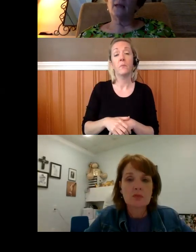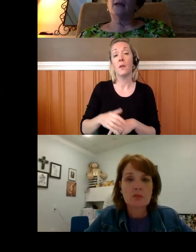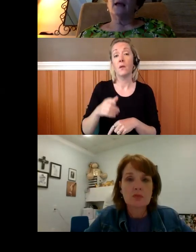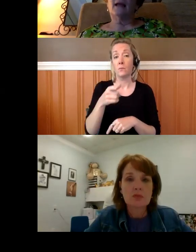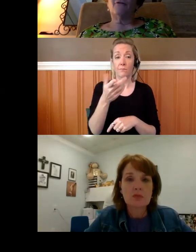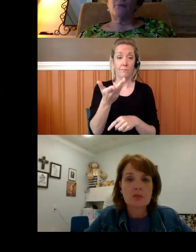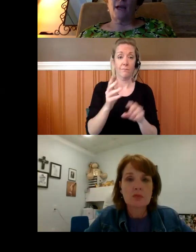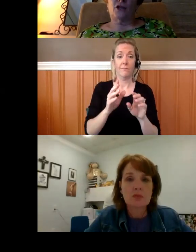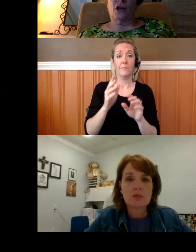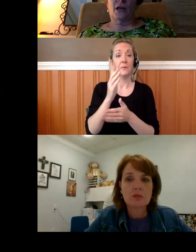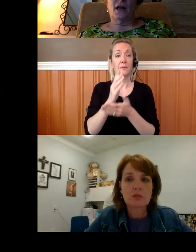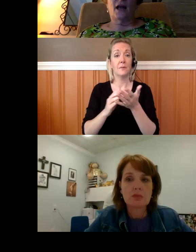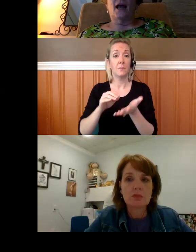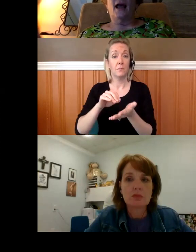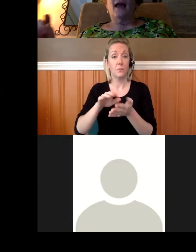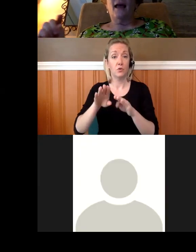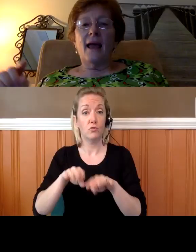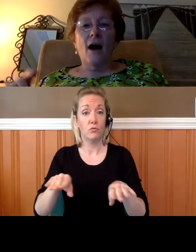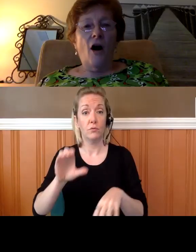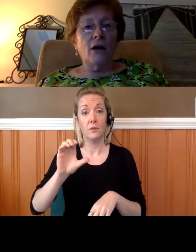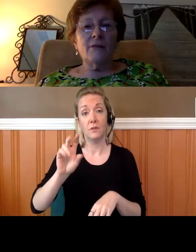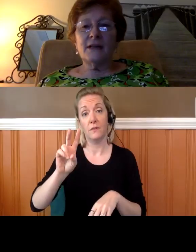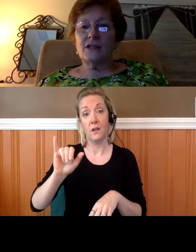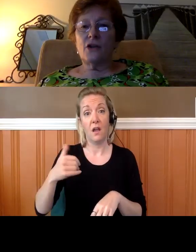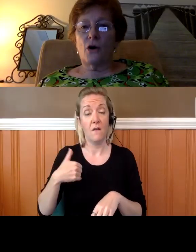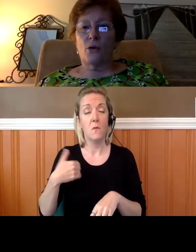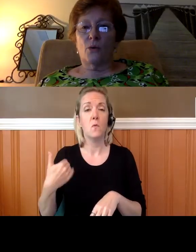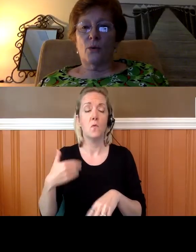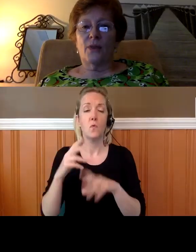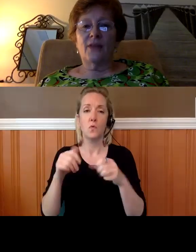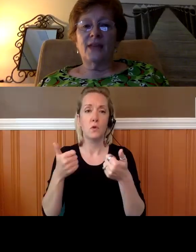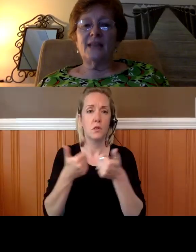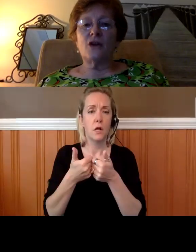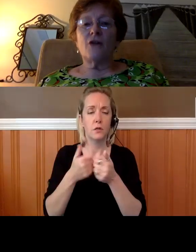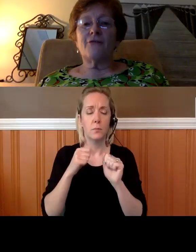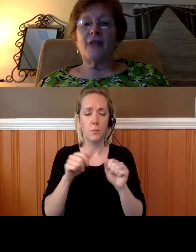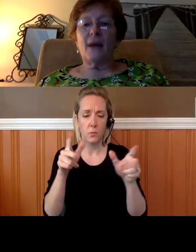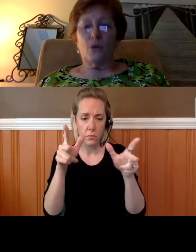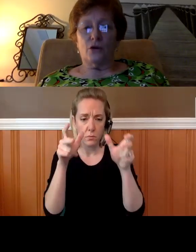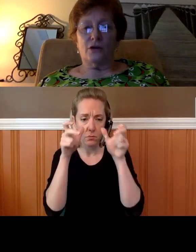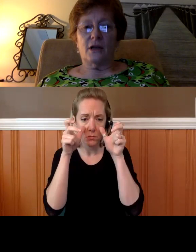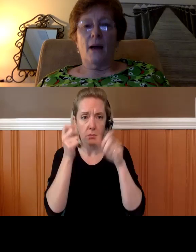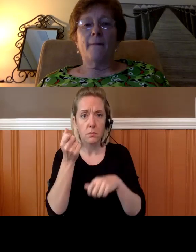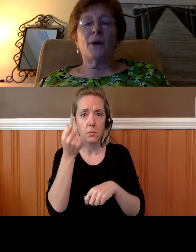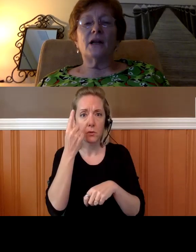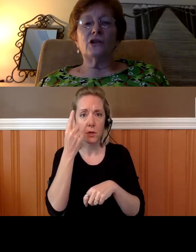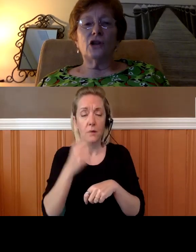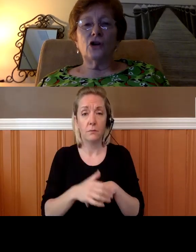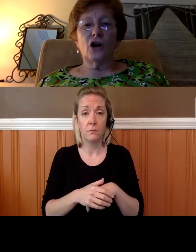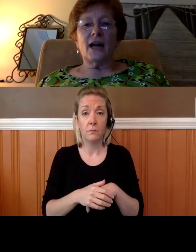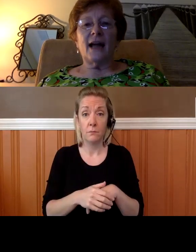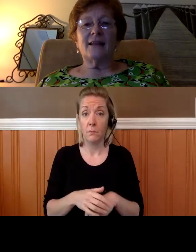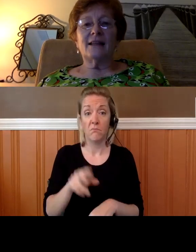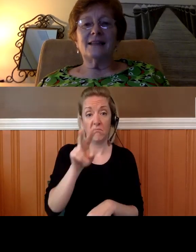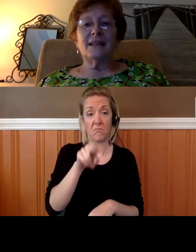interpreting information. All of us know that these are flowers, but